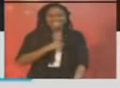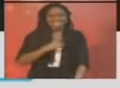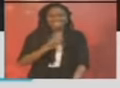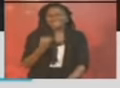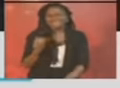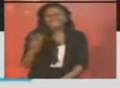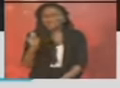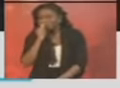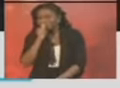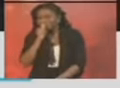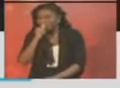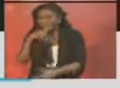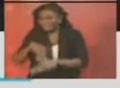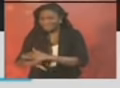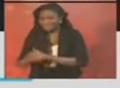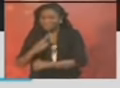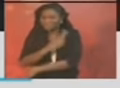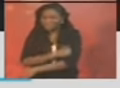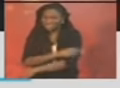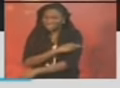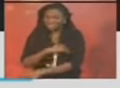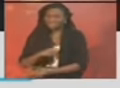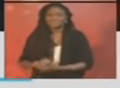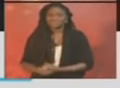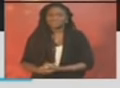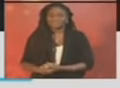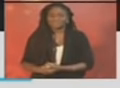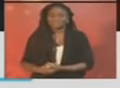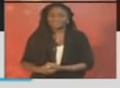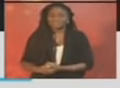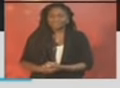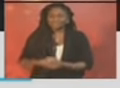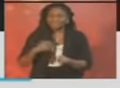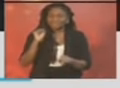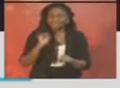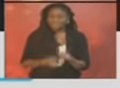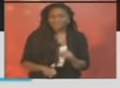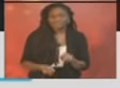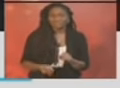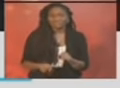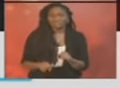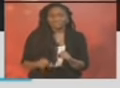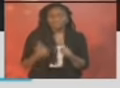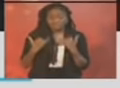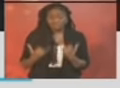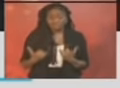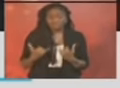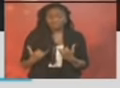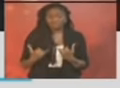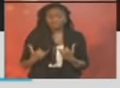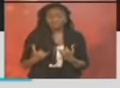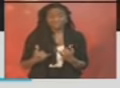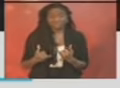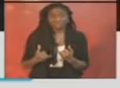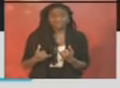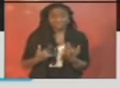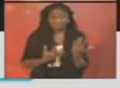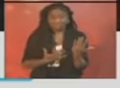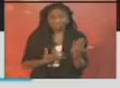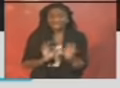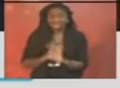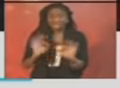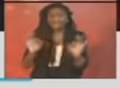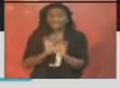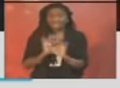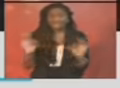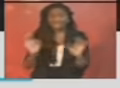Therefore, there has not been any increase in births so far or need for any additional maternity services as a result